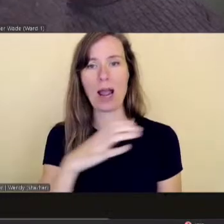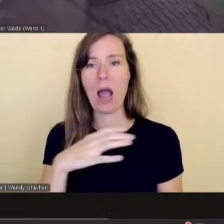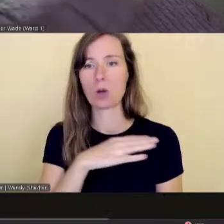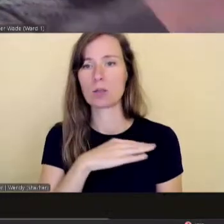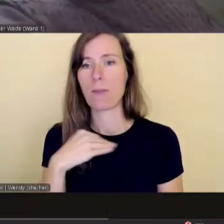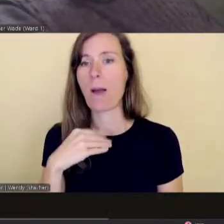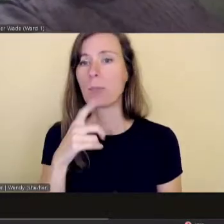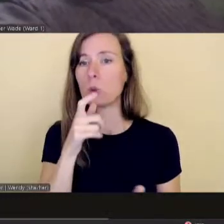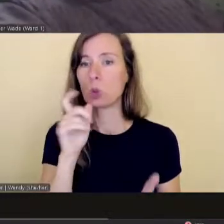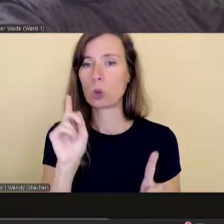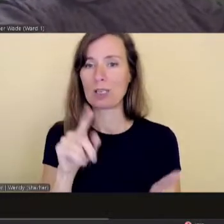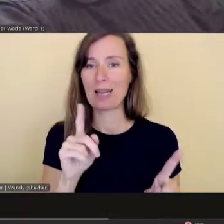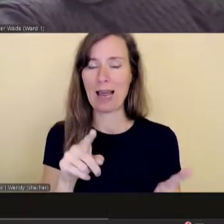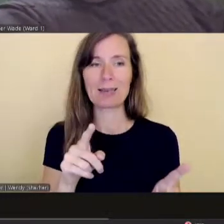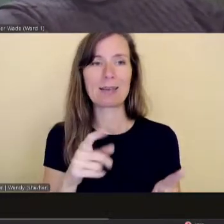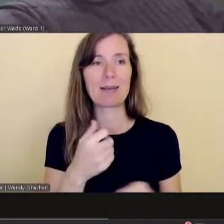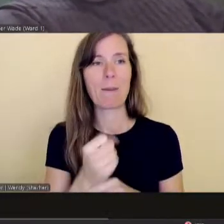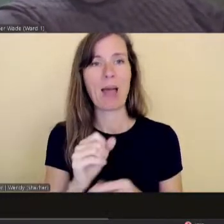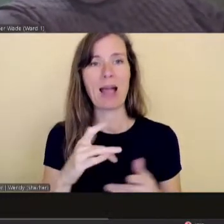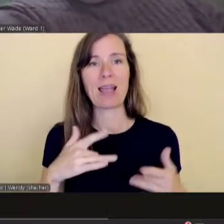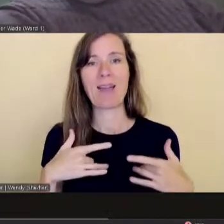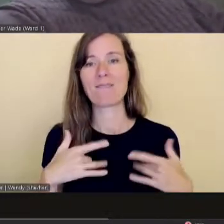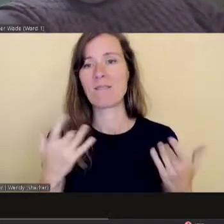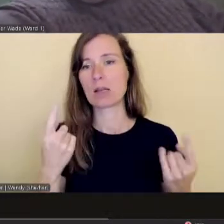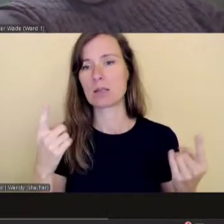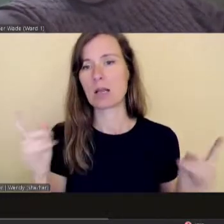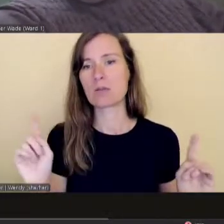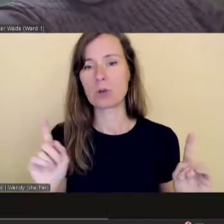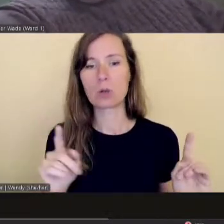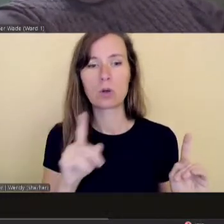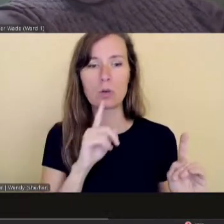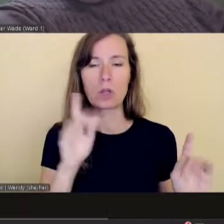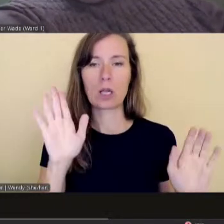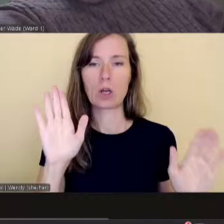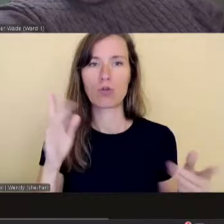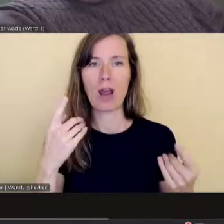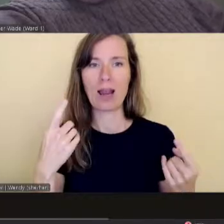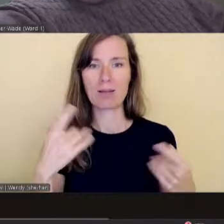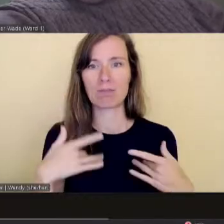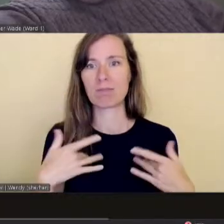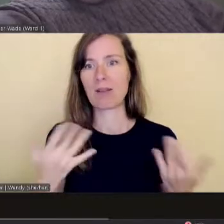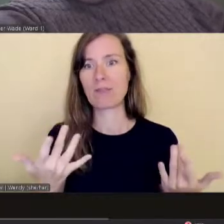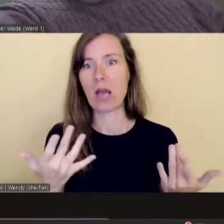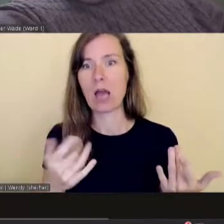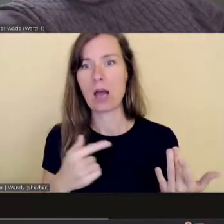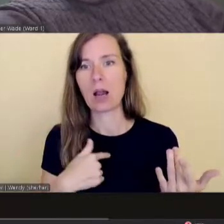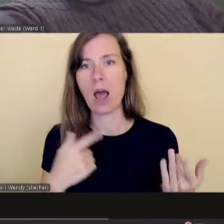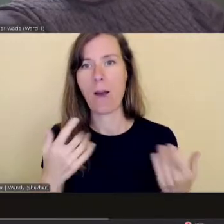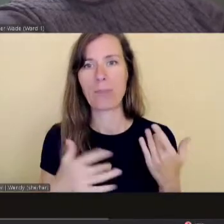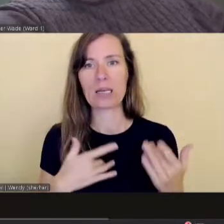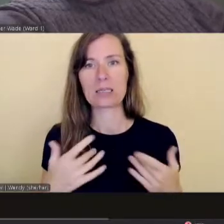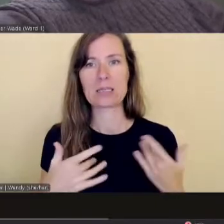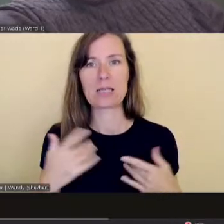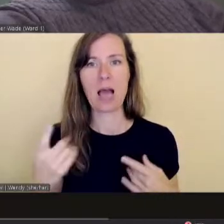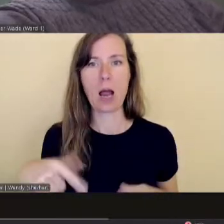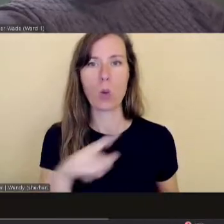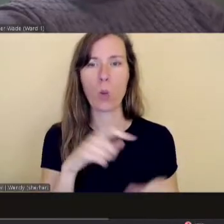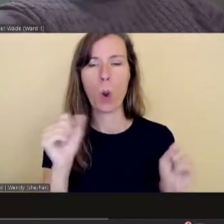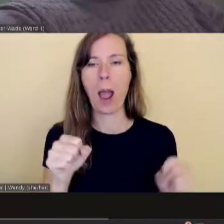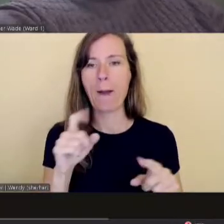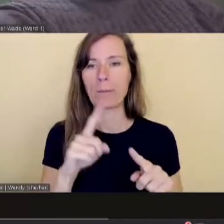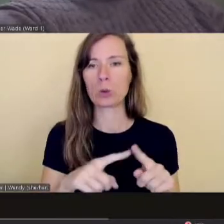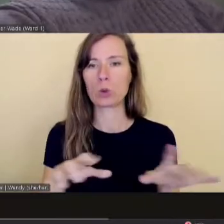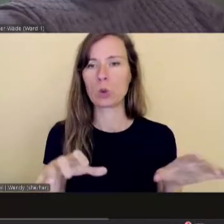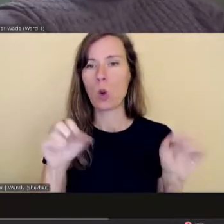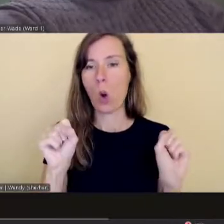that event successful. It was a great event, and I'm just excited that we were able to host an